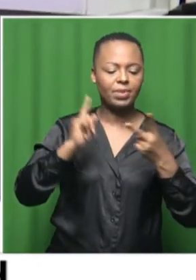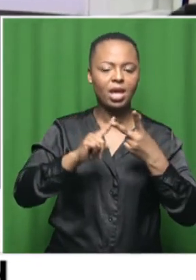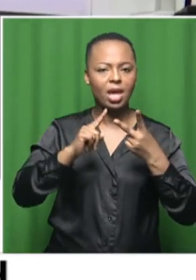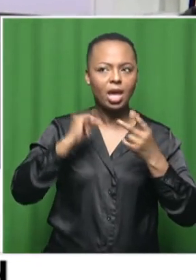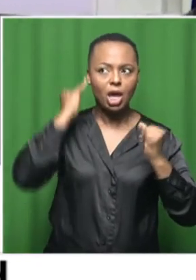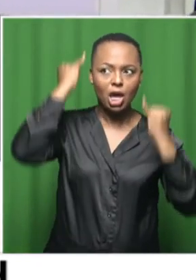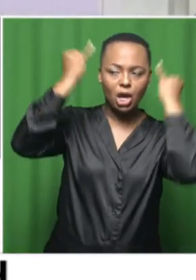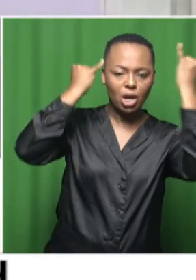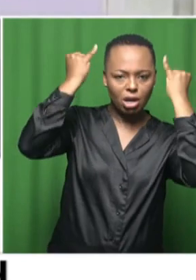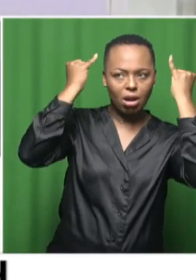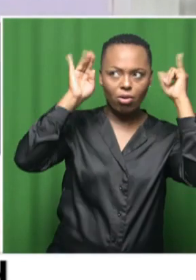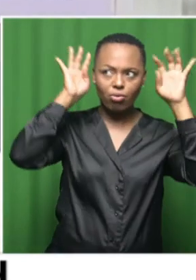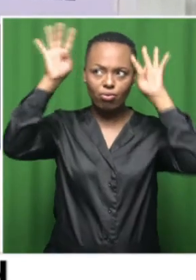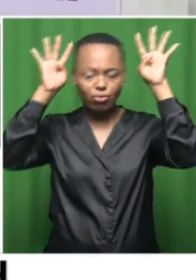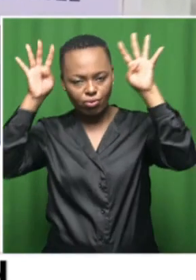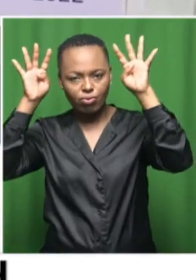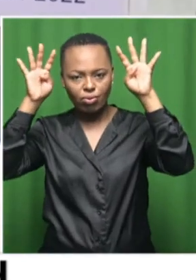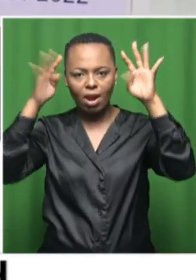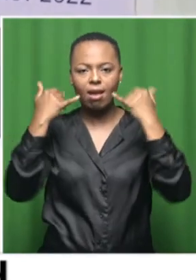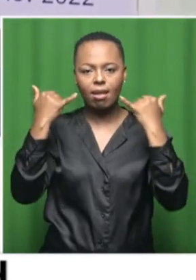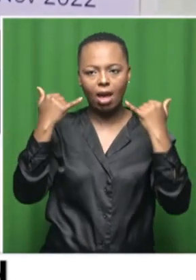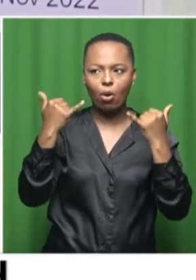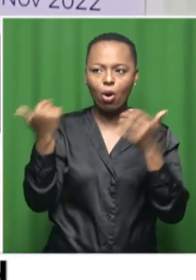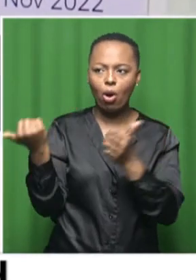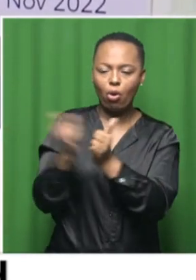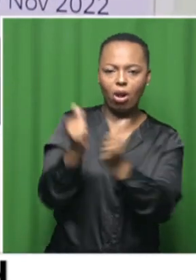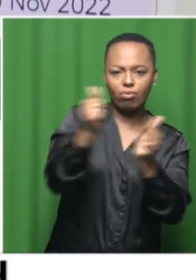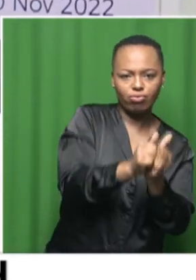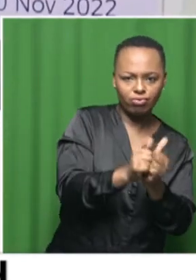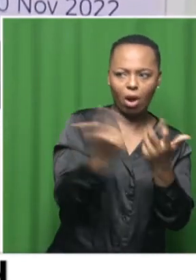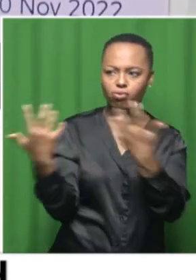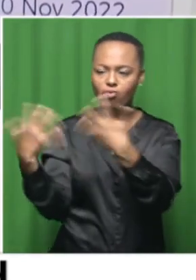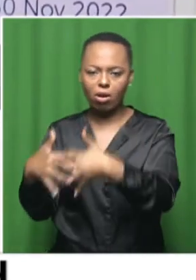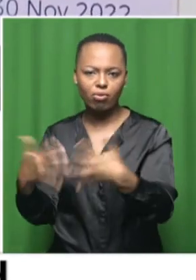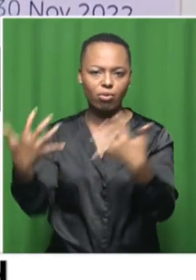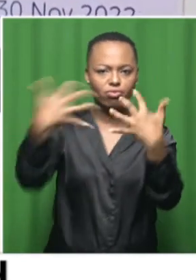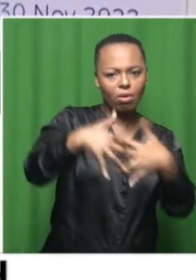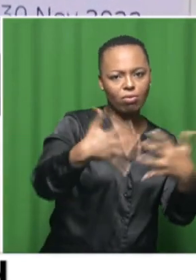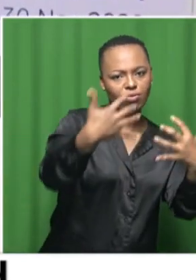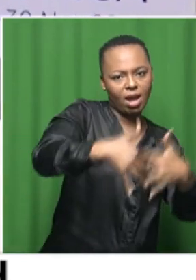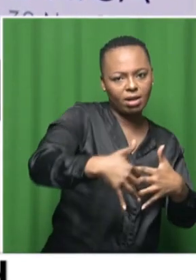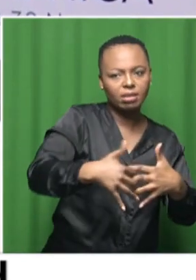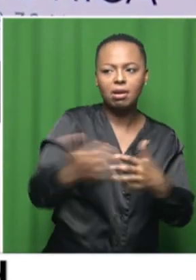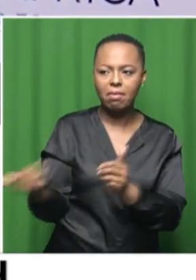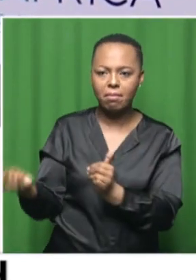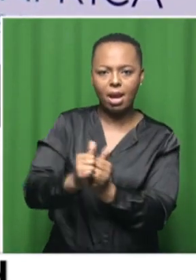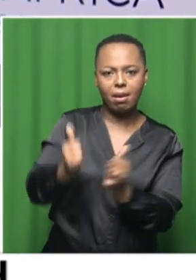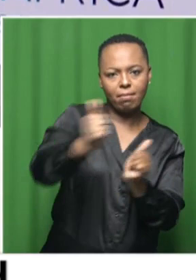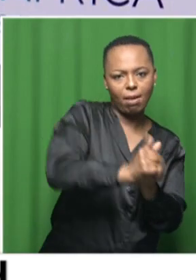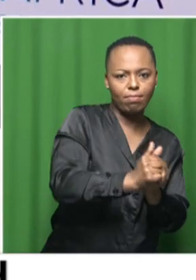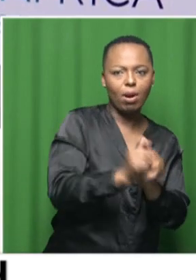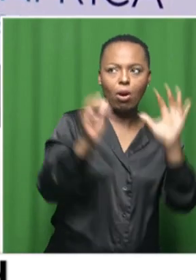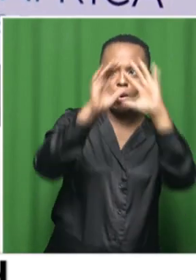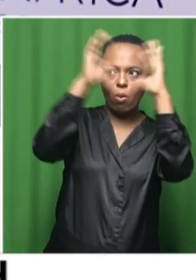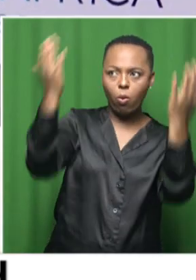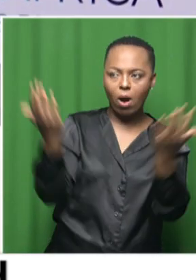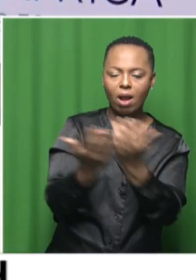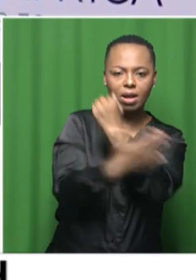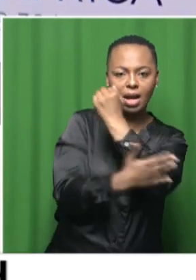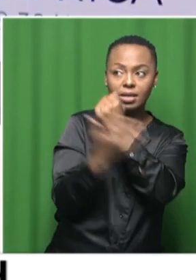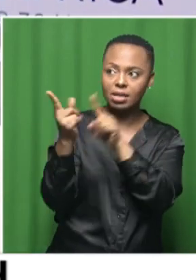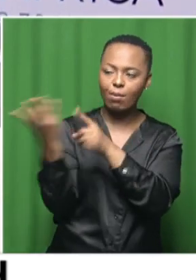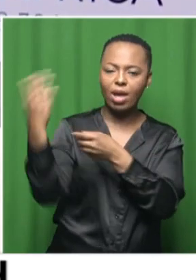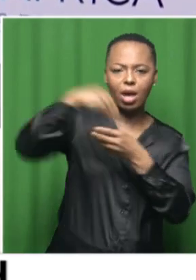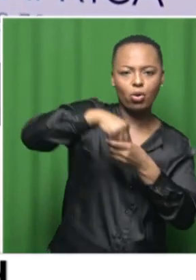innovation. We've been cooperating and collaborating with many partners across the globe, including the UK,